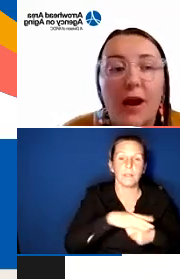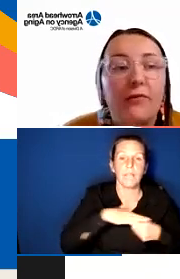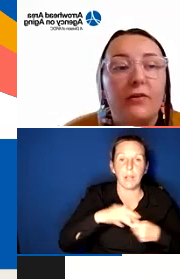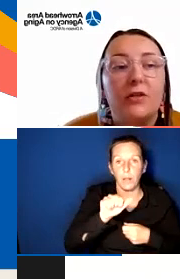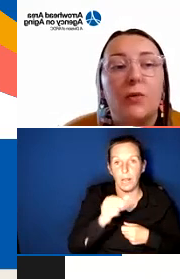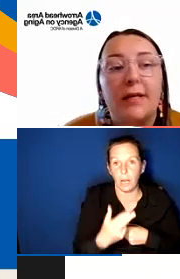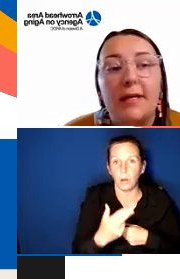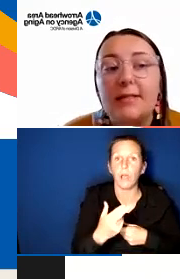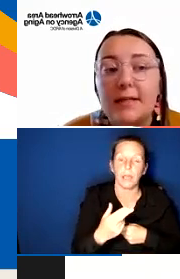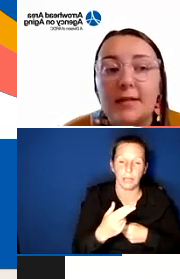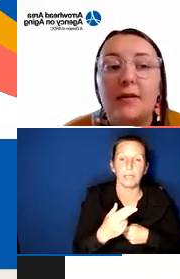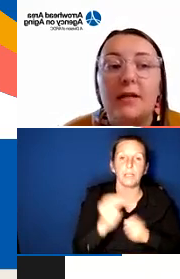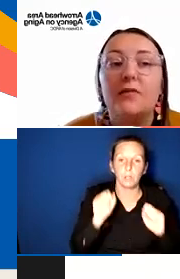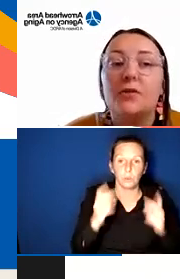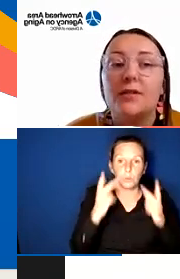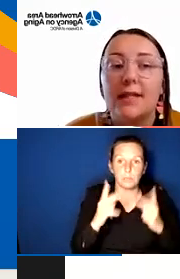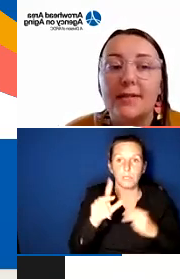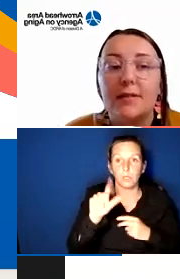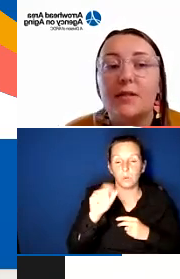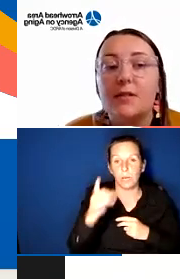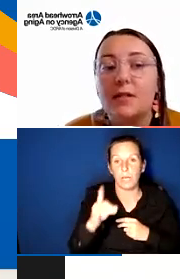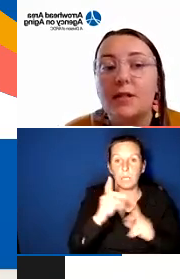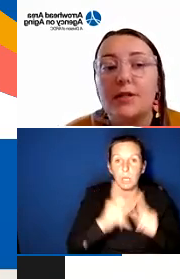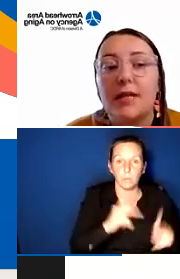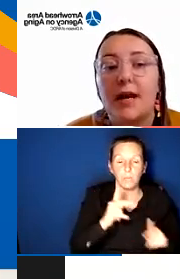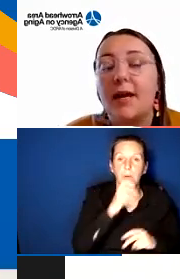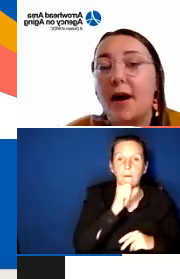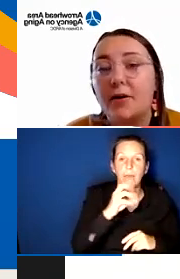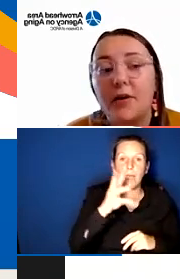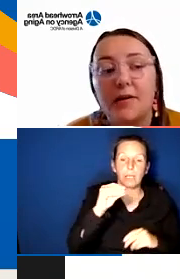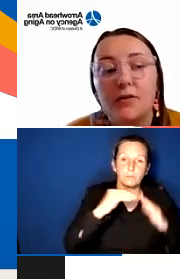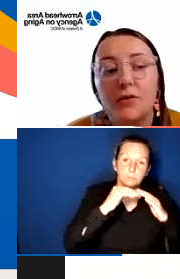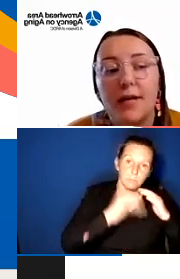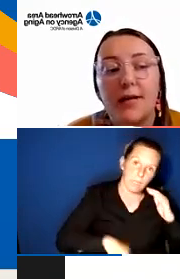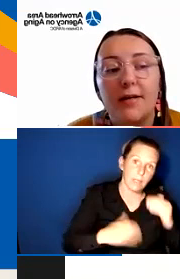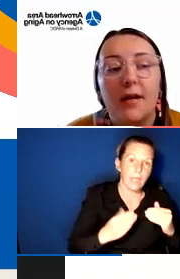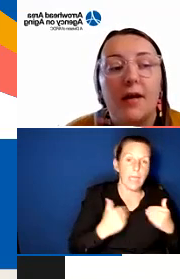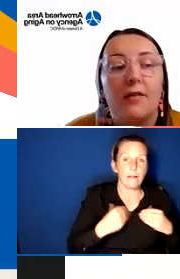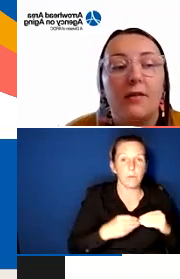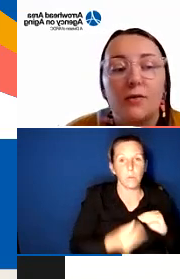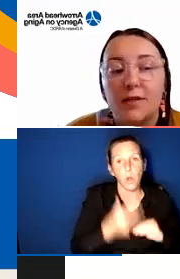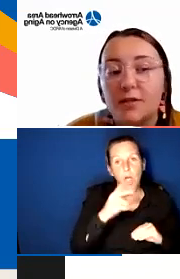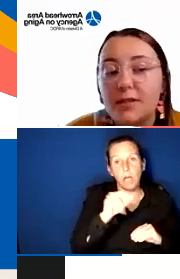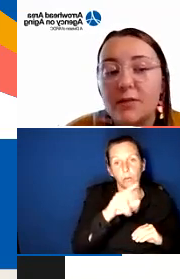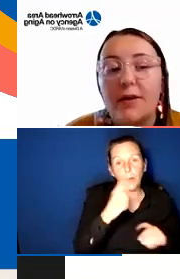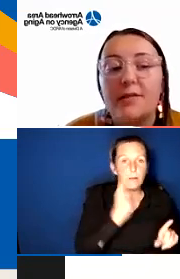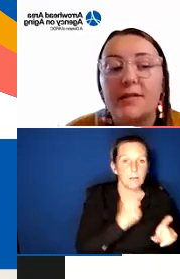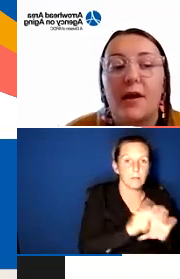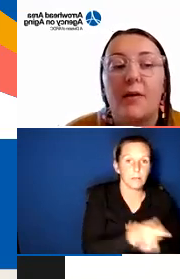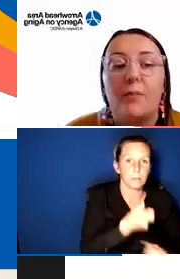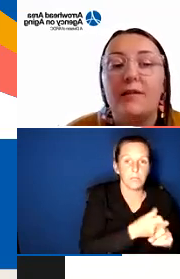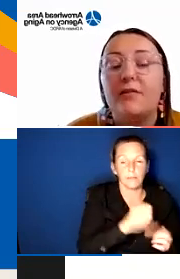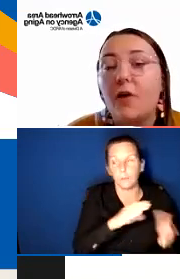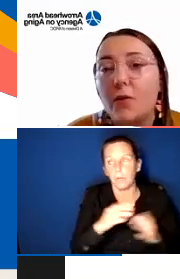on the graph, in 2018, individuals less than 60 years had a higher rate of suicide than those that are 60